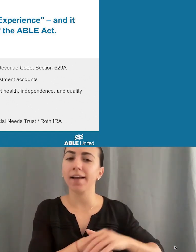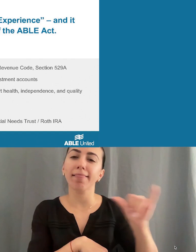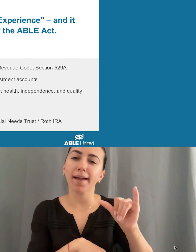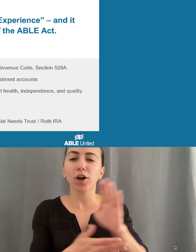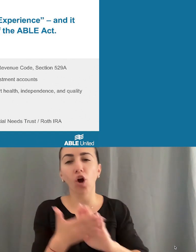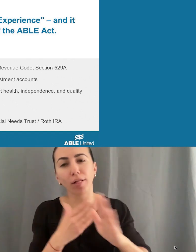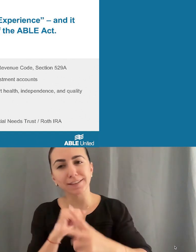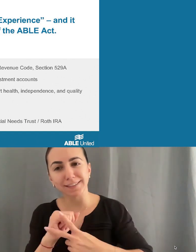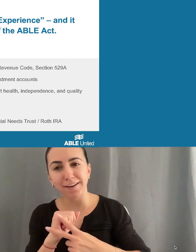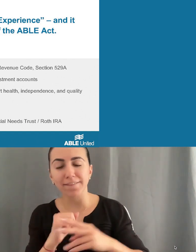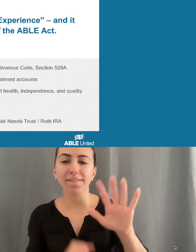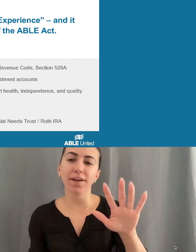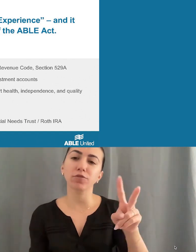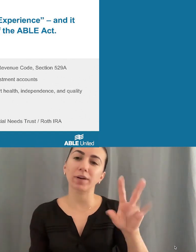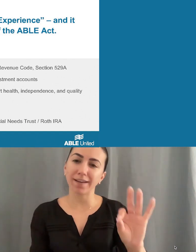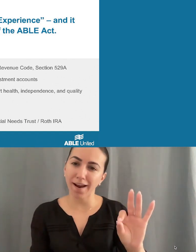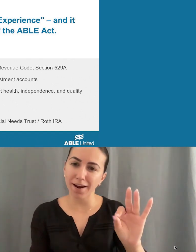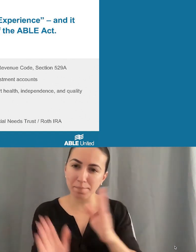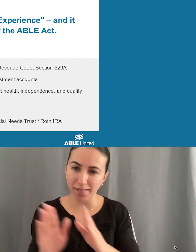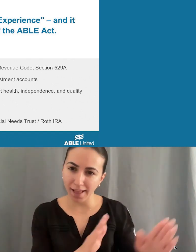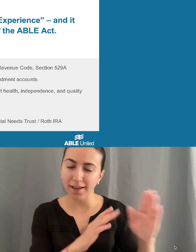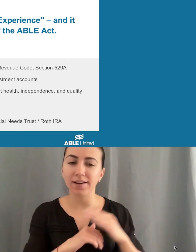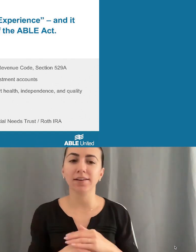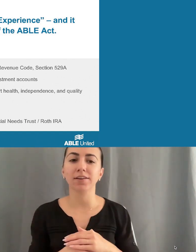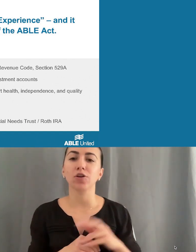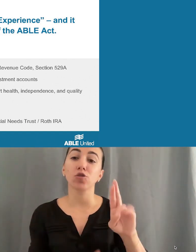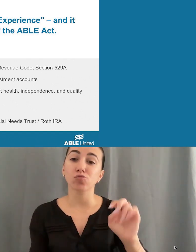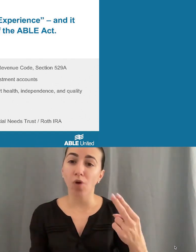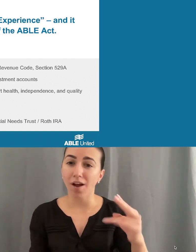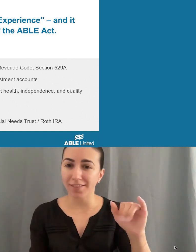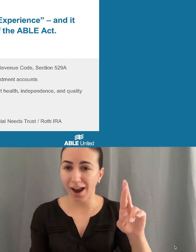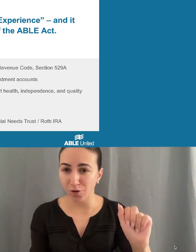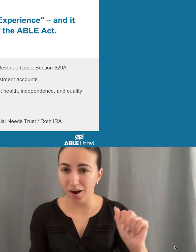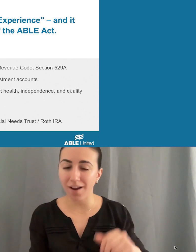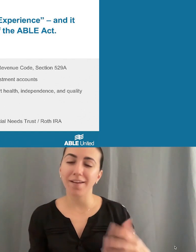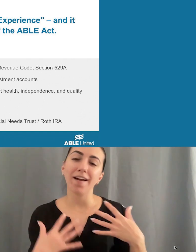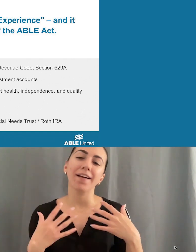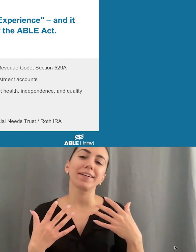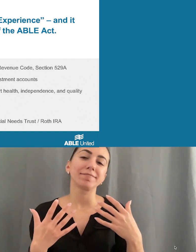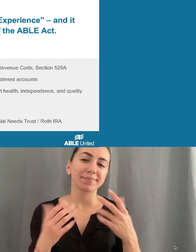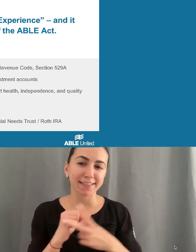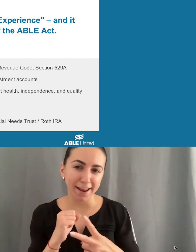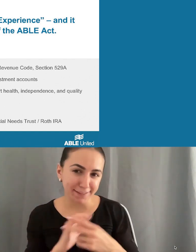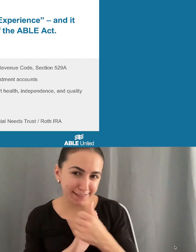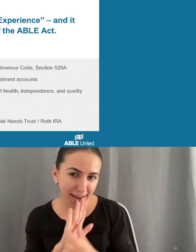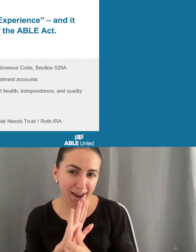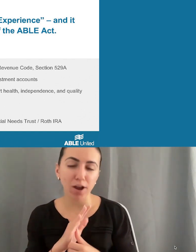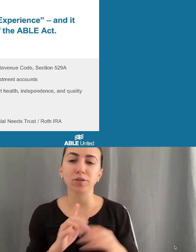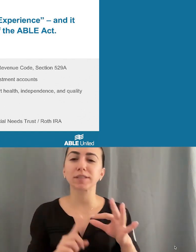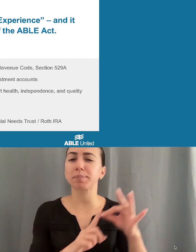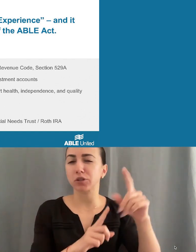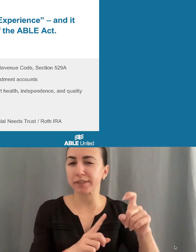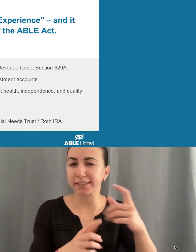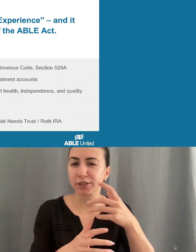college savings 529 plan, Roth IRA, a health savings account, a special needs trust, kind